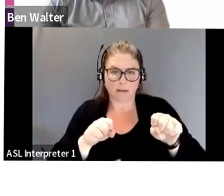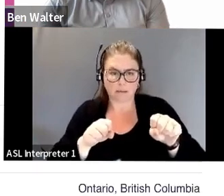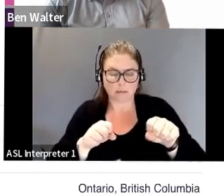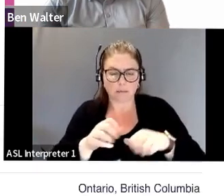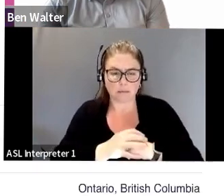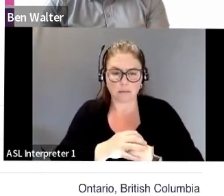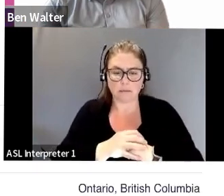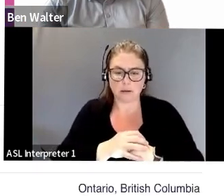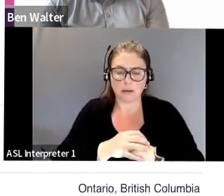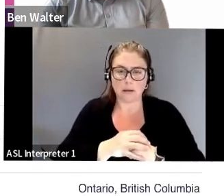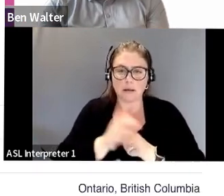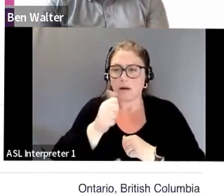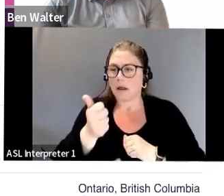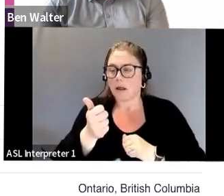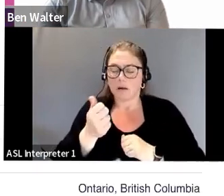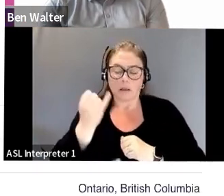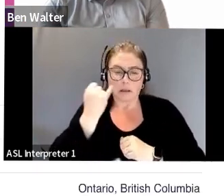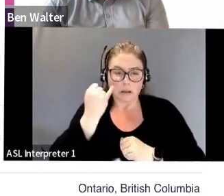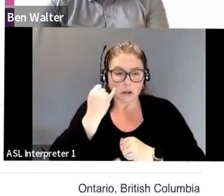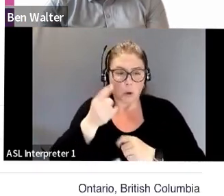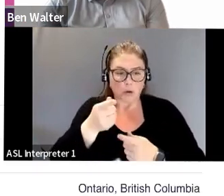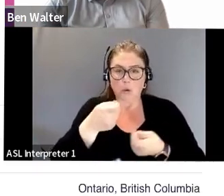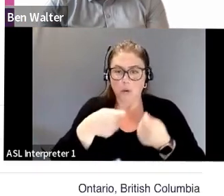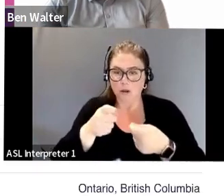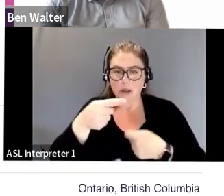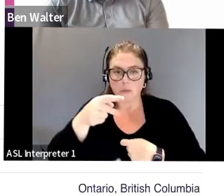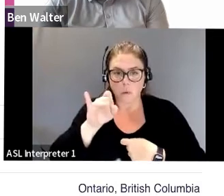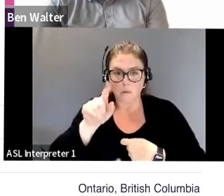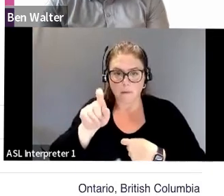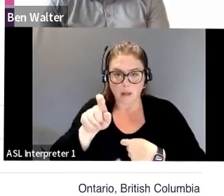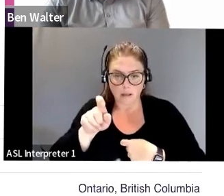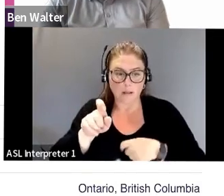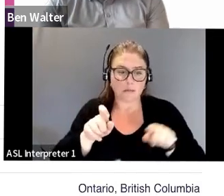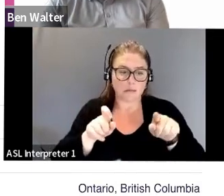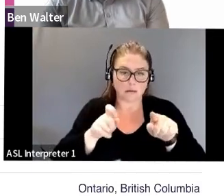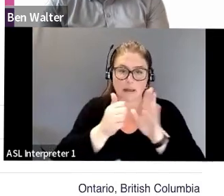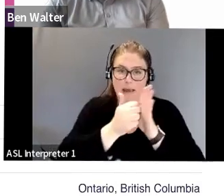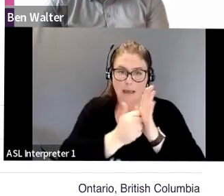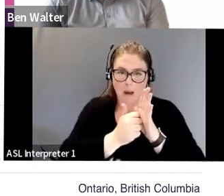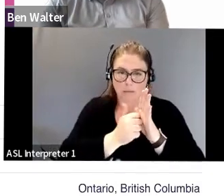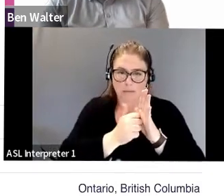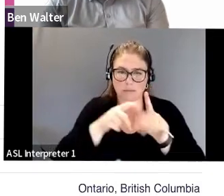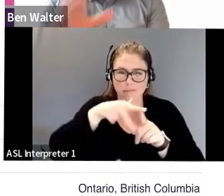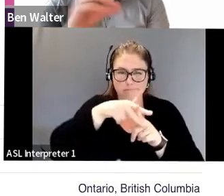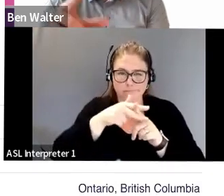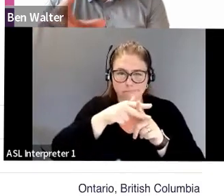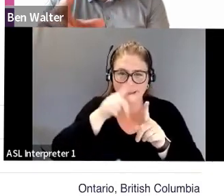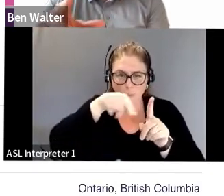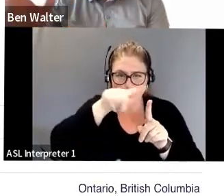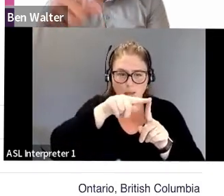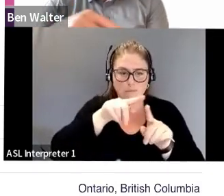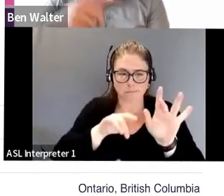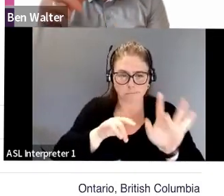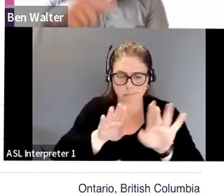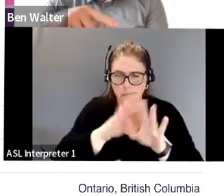changes to your grant profile. So if you come under account settings and you go to grant profile, this is where you'll actually be able to see some of the